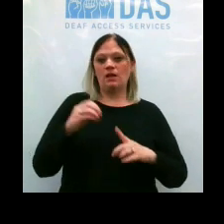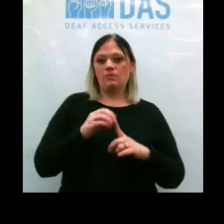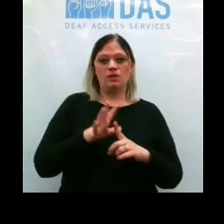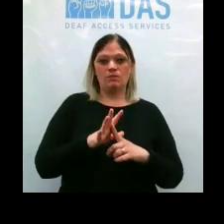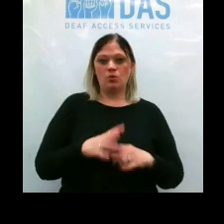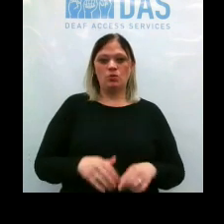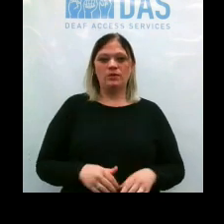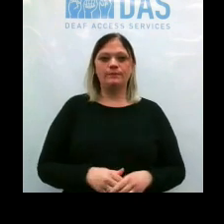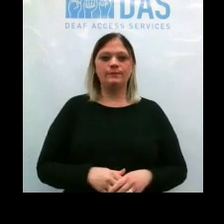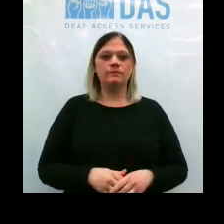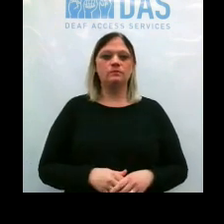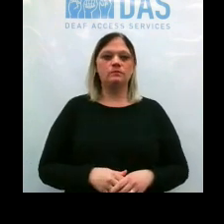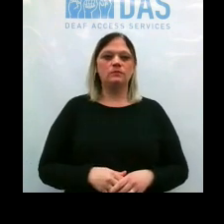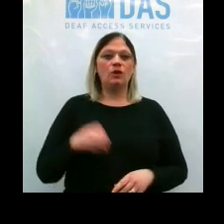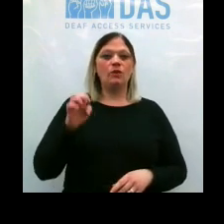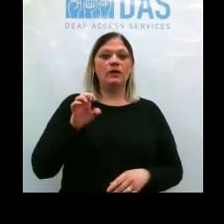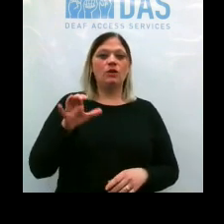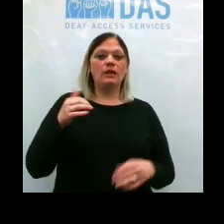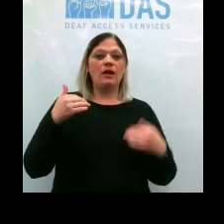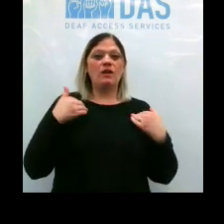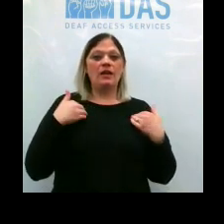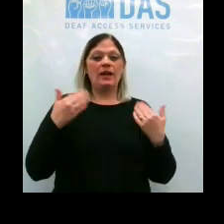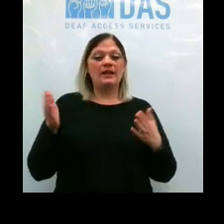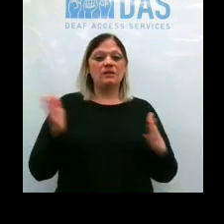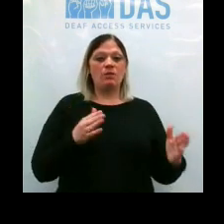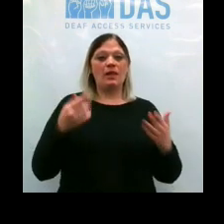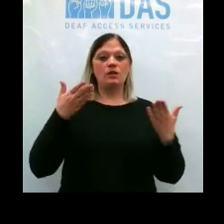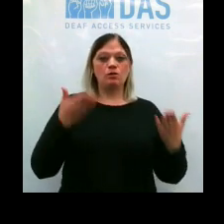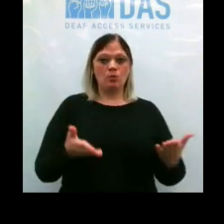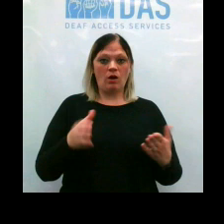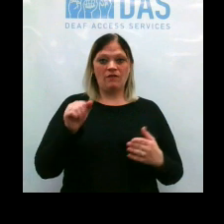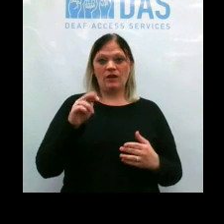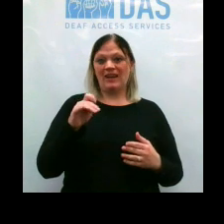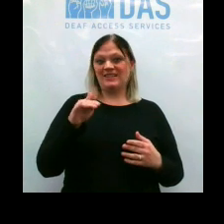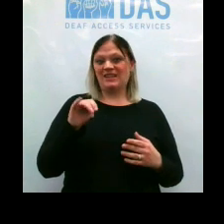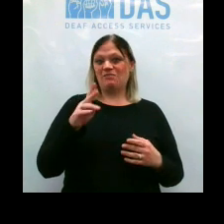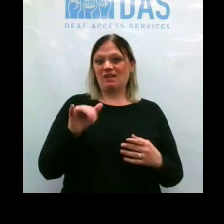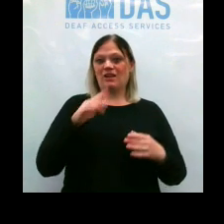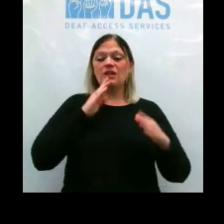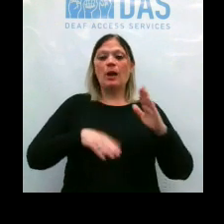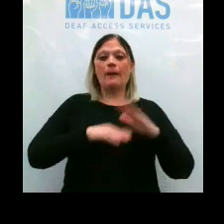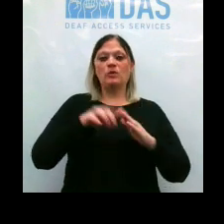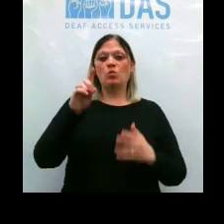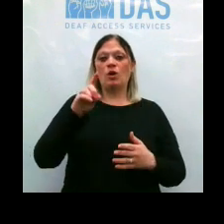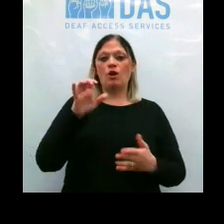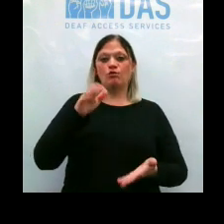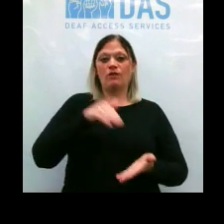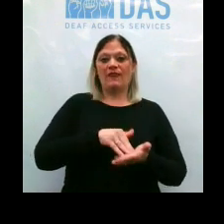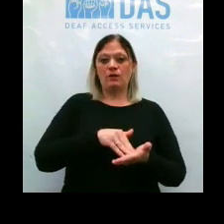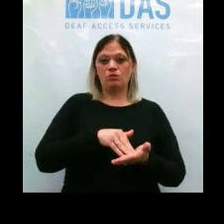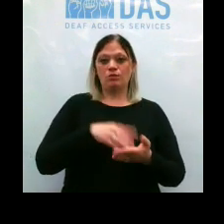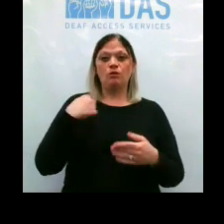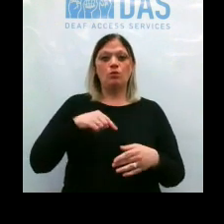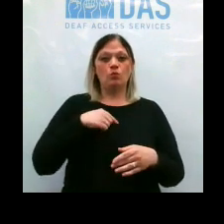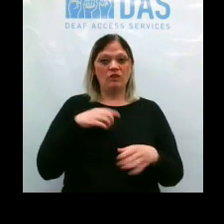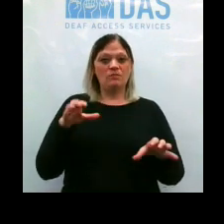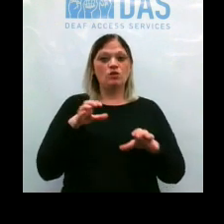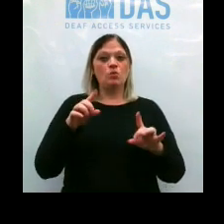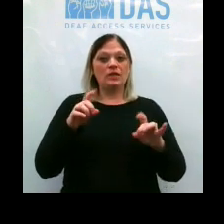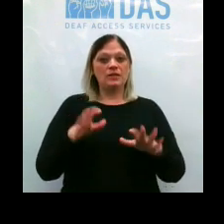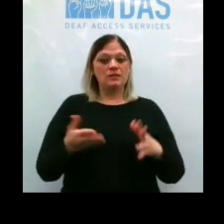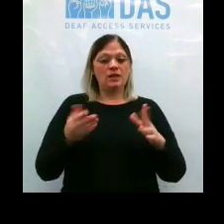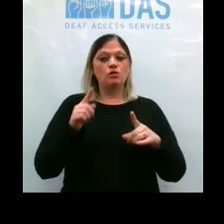exposed. Now, Erie County has a plan to offer antibody testing to up to 100,000 right now. We have been doing tests to Erie